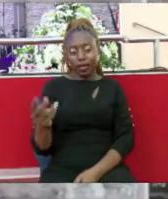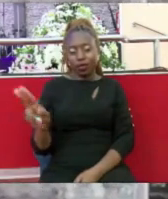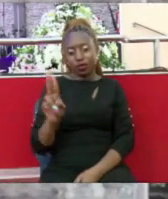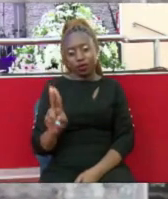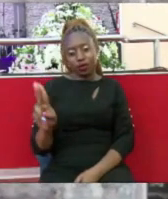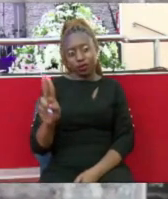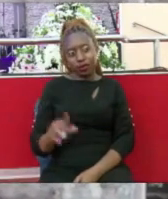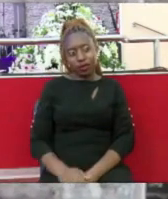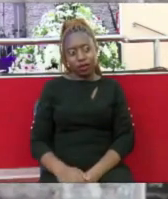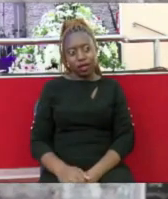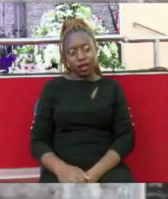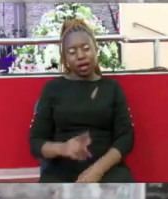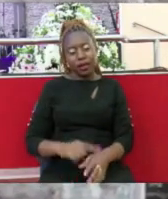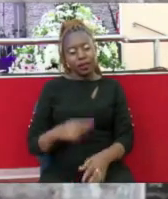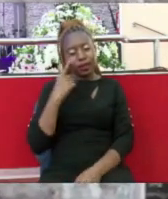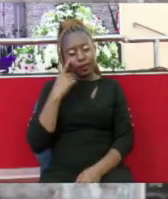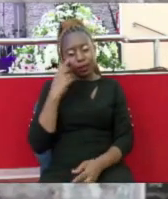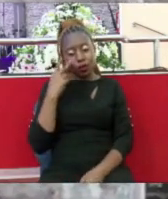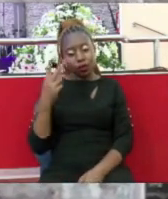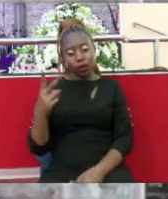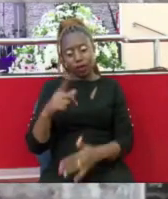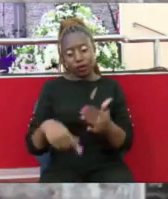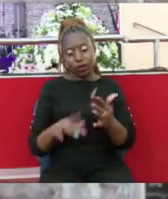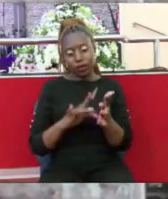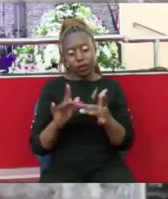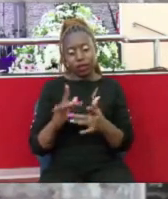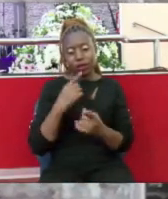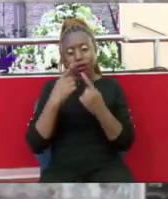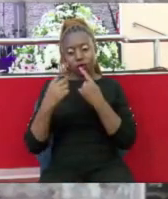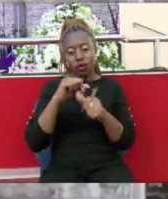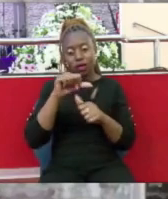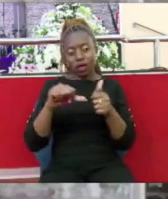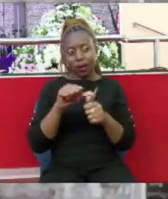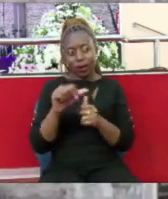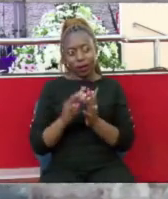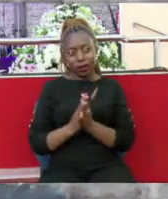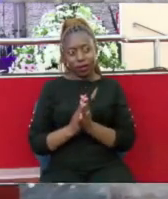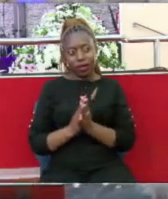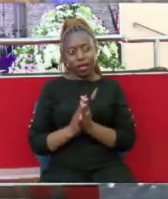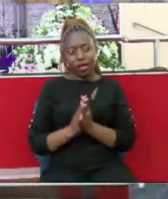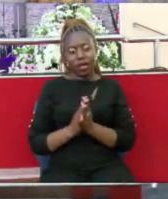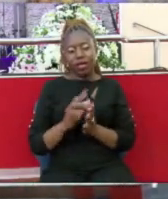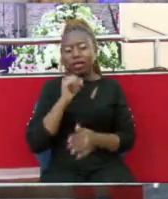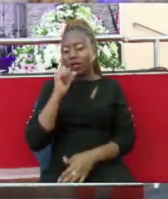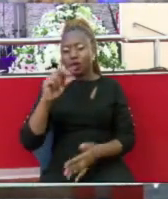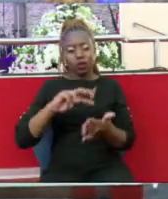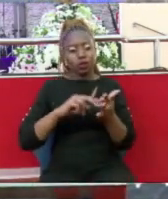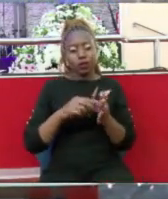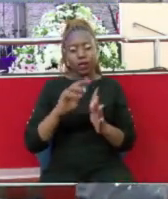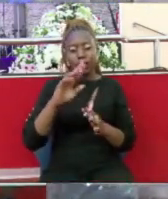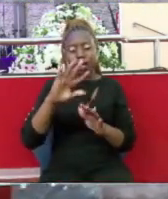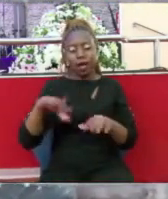what Jesus was talking about. Na tukiangalia ambalo Yesu alikuwa analinenea. Jesus was not talking about how much it will cost. Yesu hakuwa ananena kuhusu